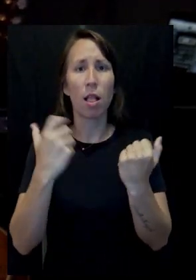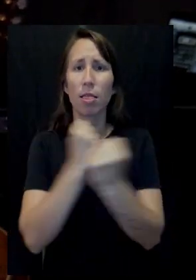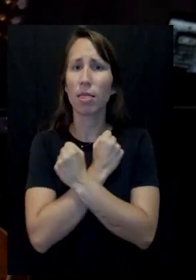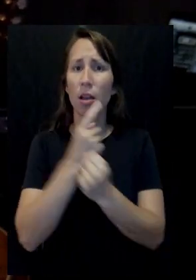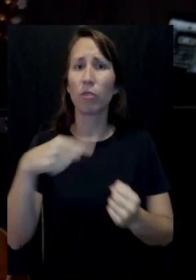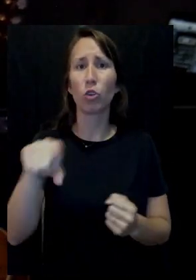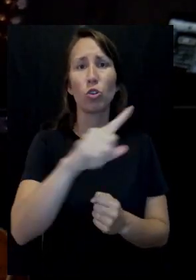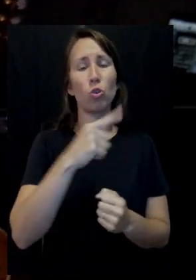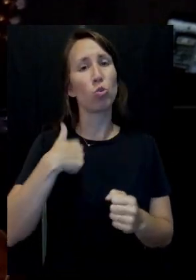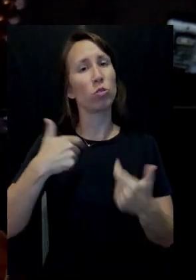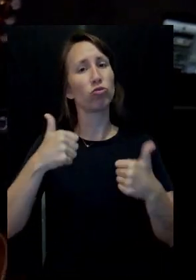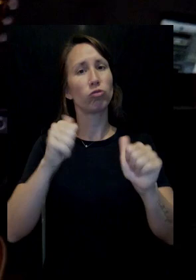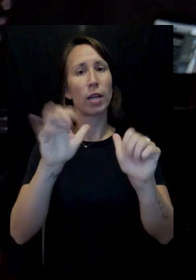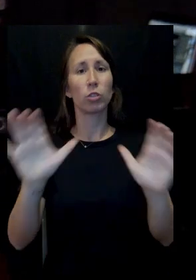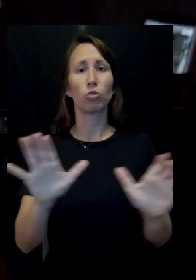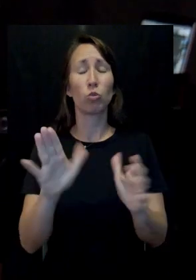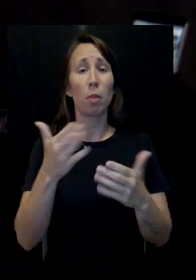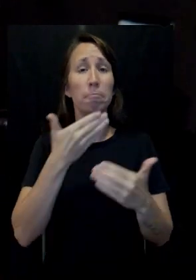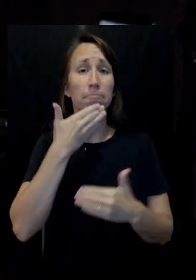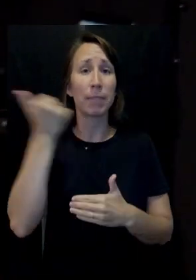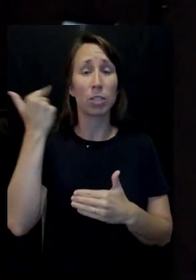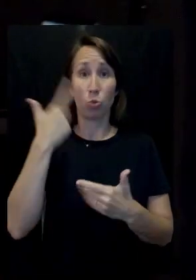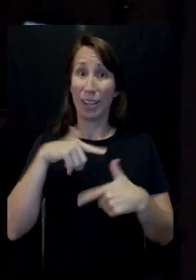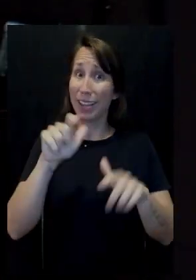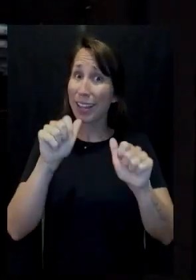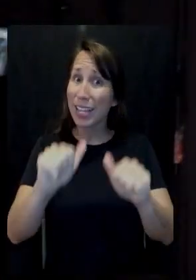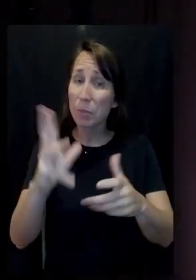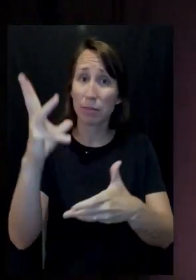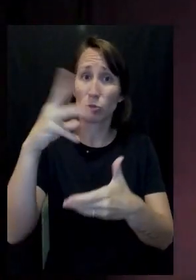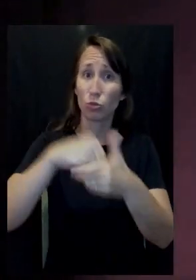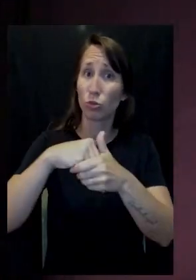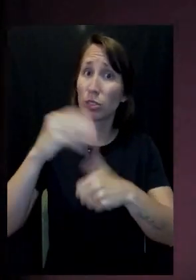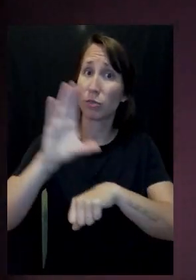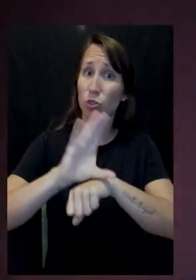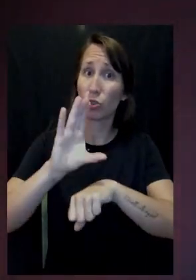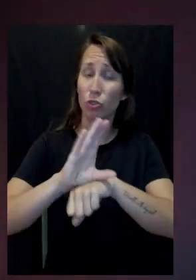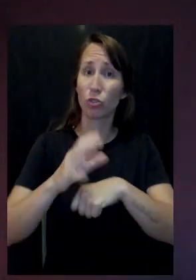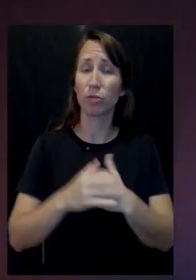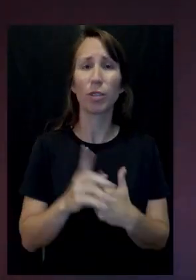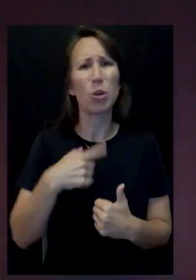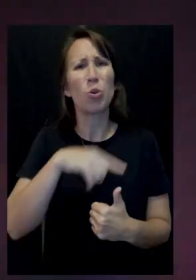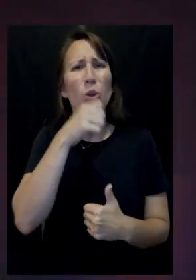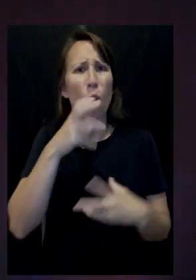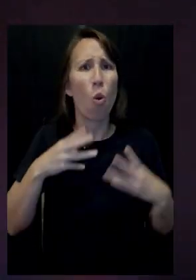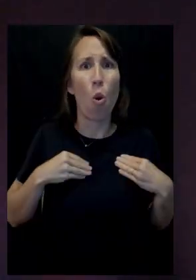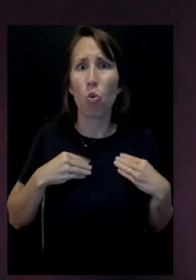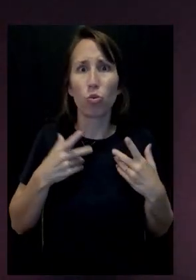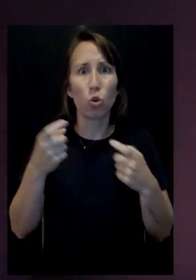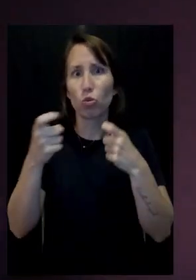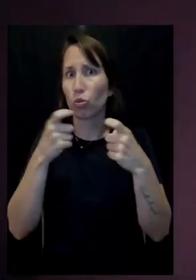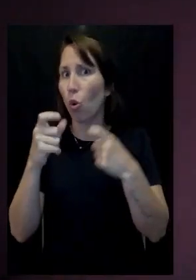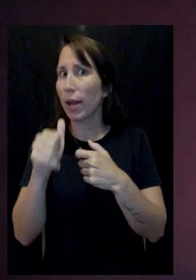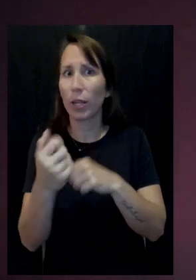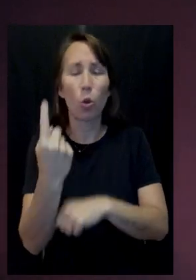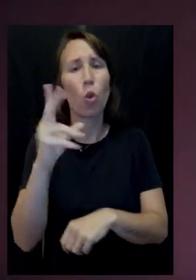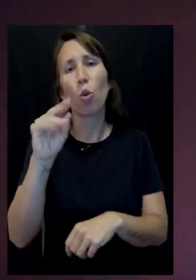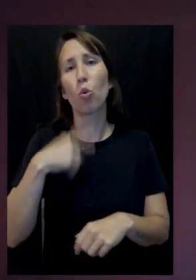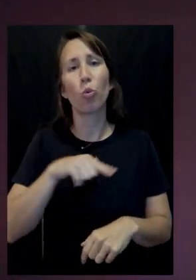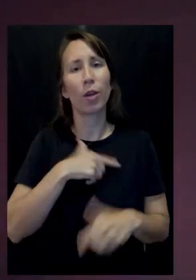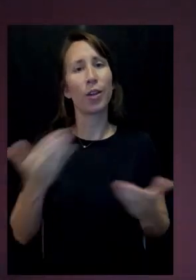try to be as best we can, the most inclusive church we can. Because we don't own anyone. We don't control anyone. We're here to serve